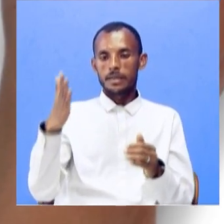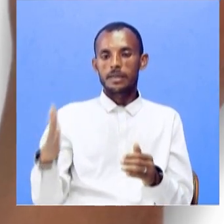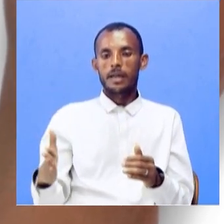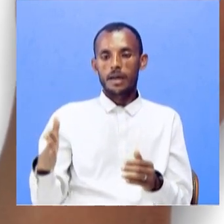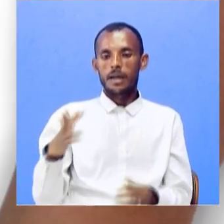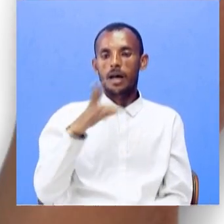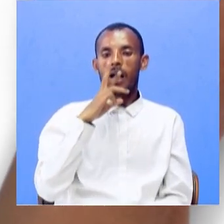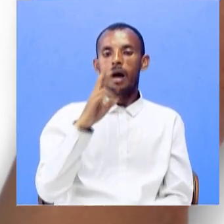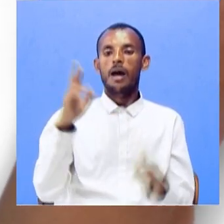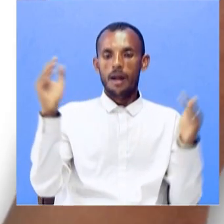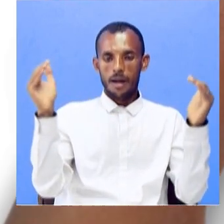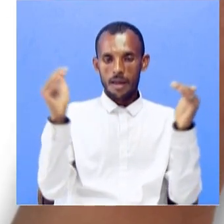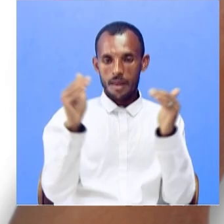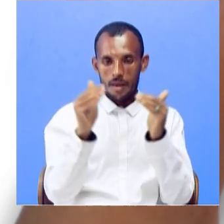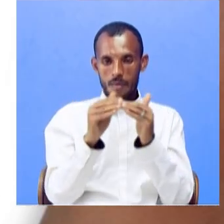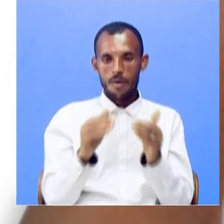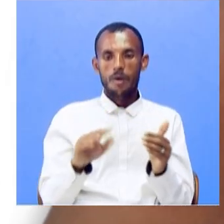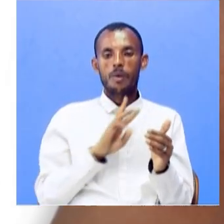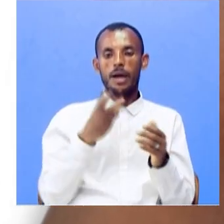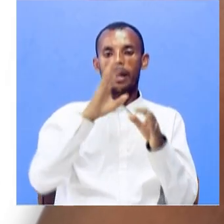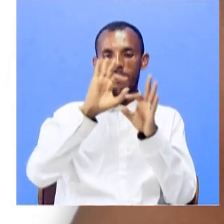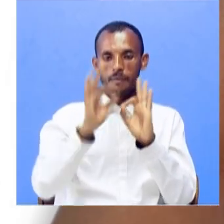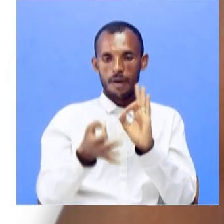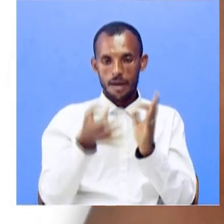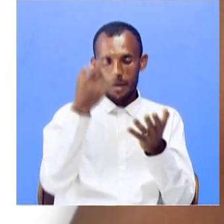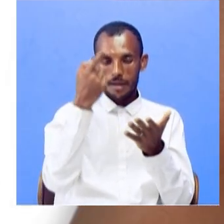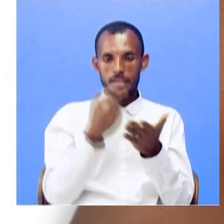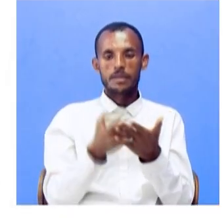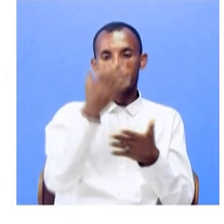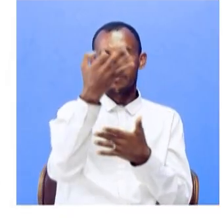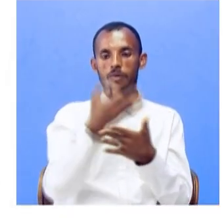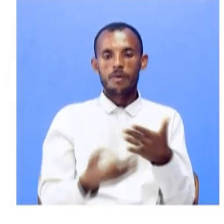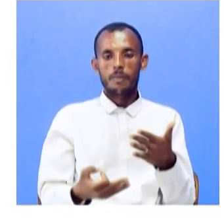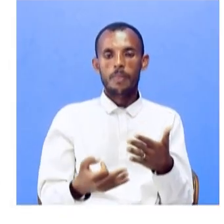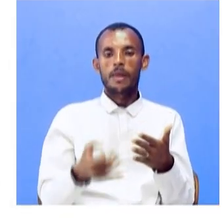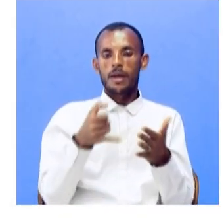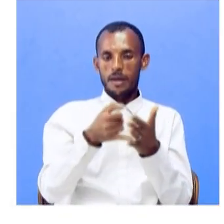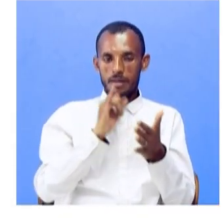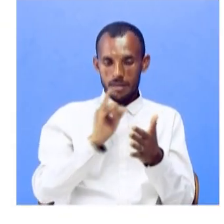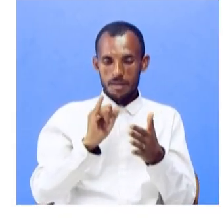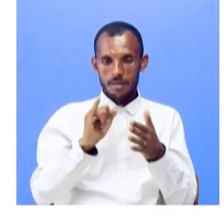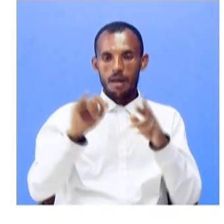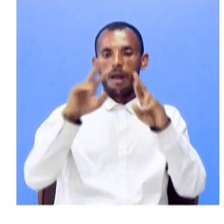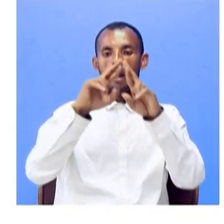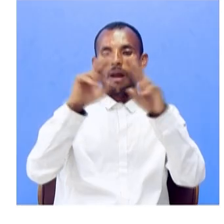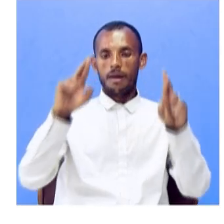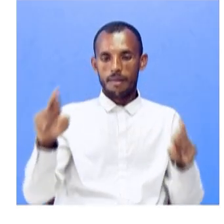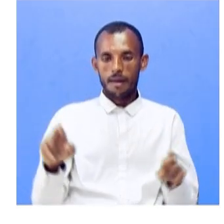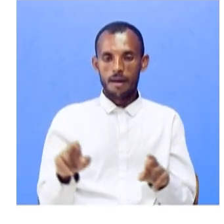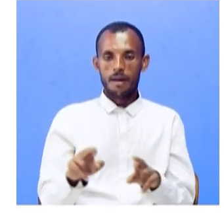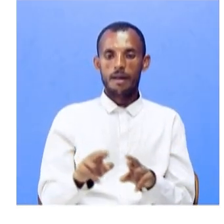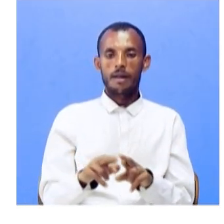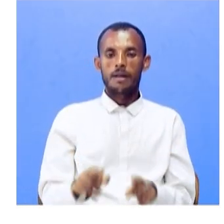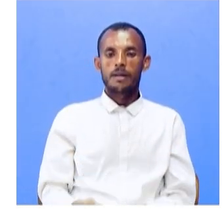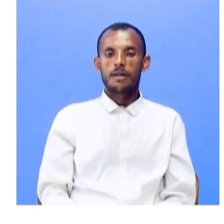congruent. We can define it in this form. Square, it's a rectangle. Here it is. It's